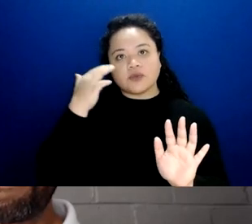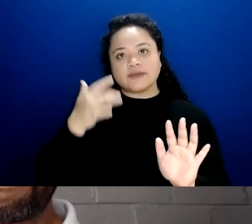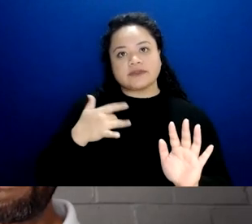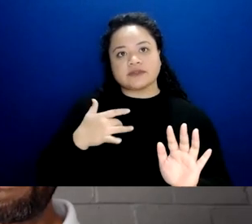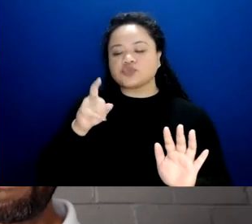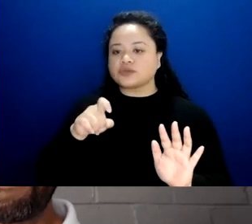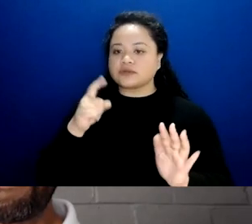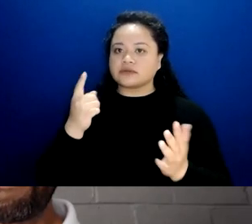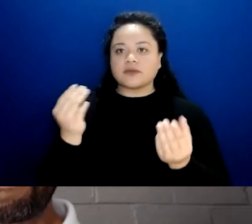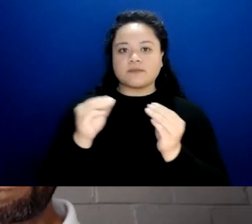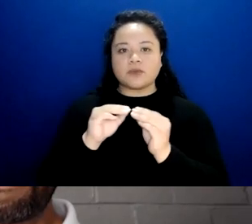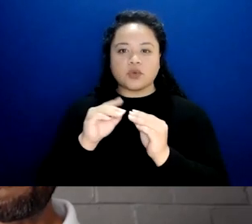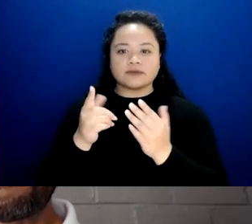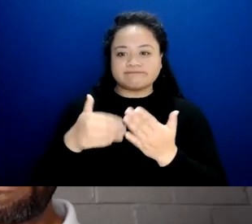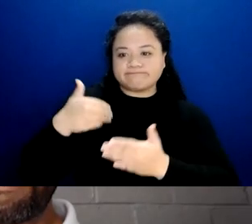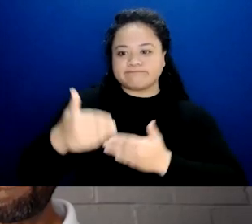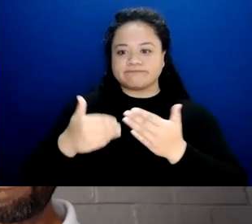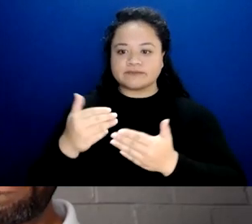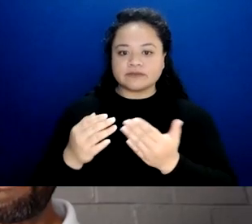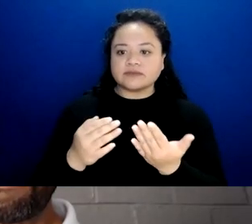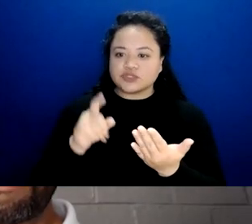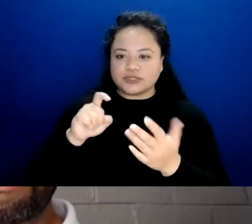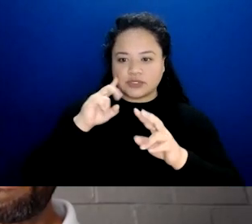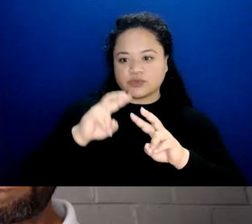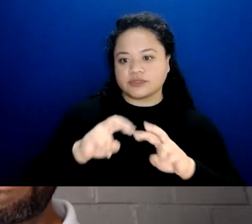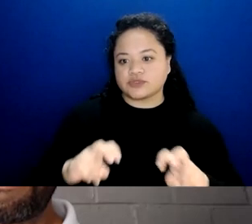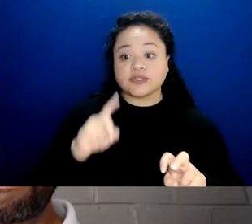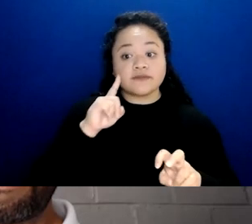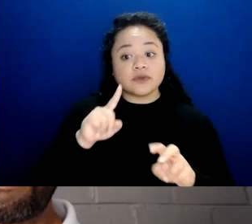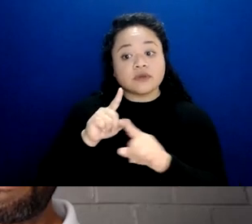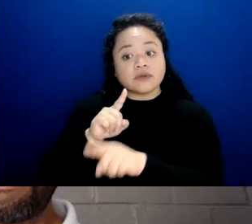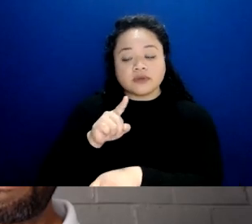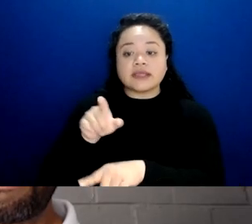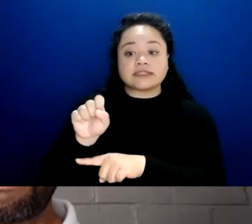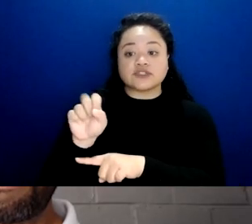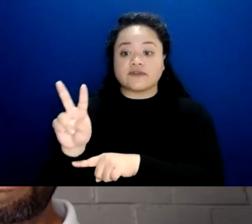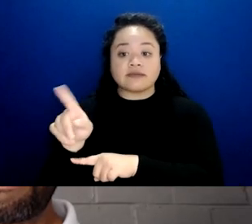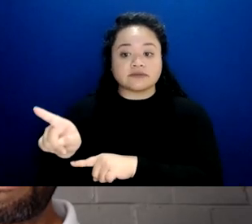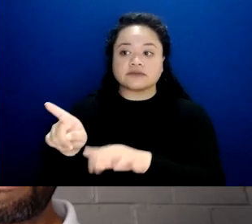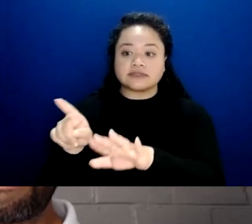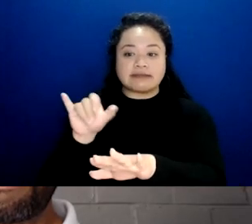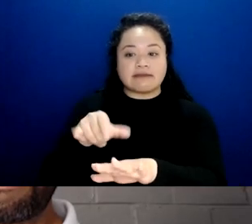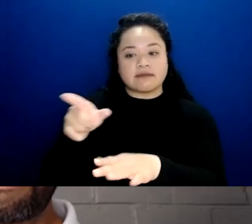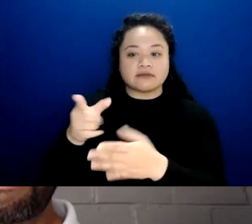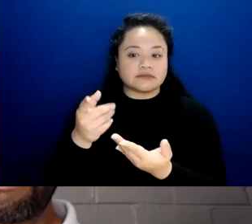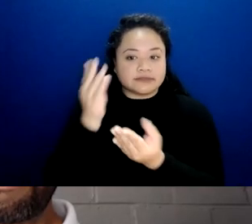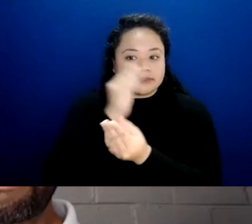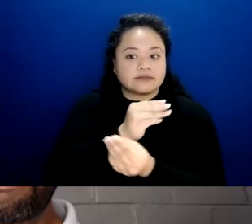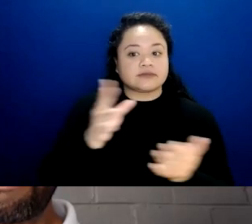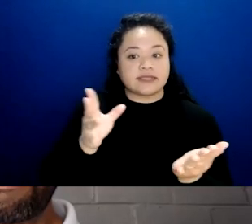National Sexual Violence Resource Center that, you know, last year and forthcoming, putting out a lot of materials and tools and